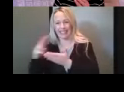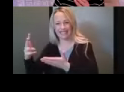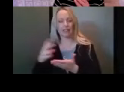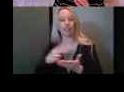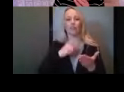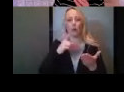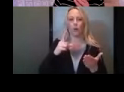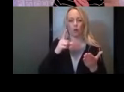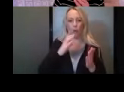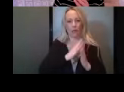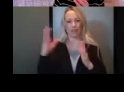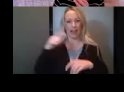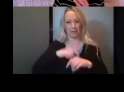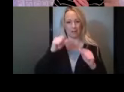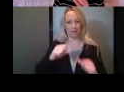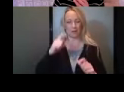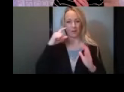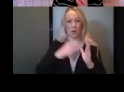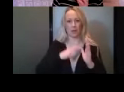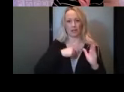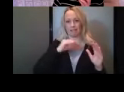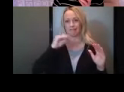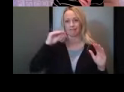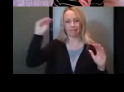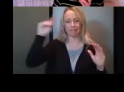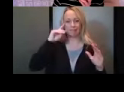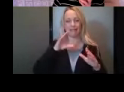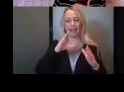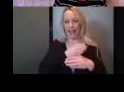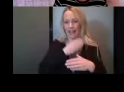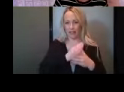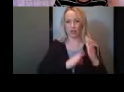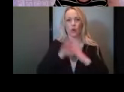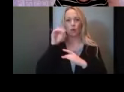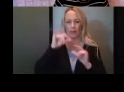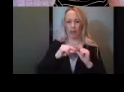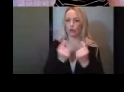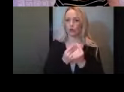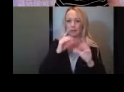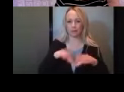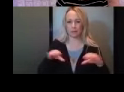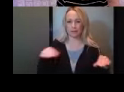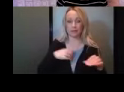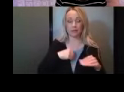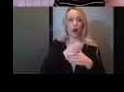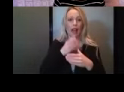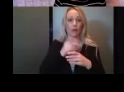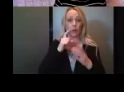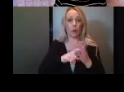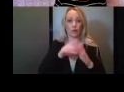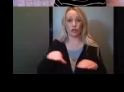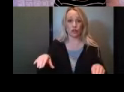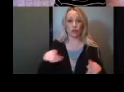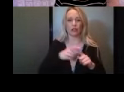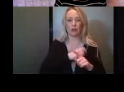this is showing the plot of the average growth for this group of children. And on average, we see children in the study going from about